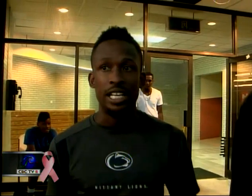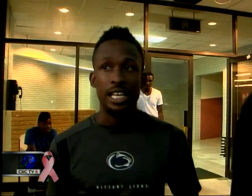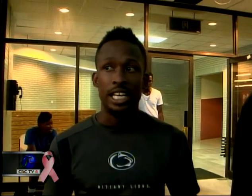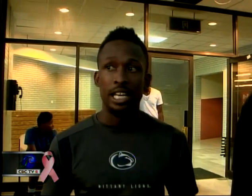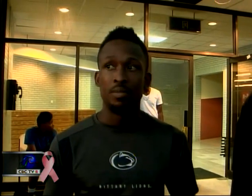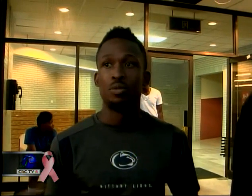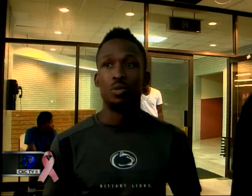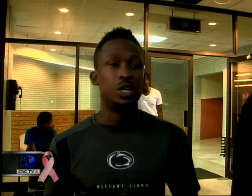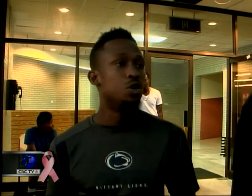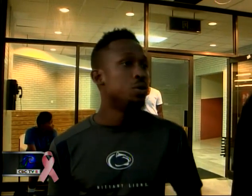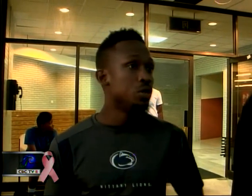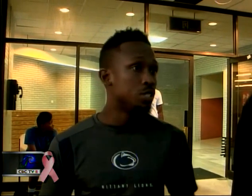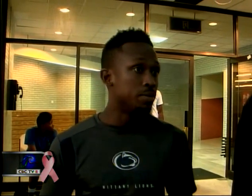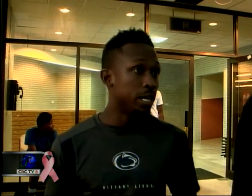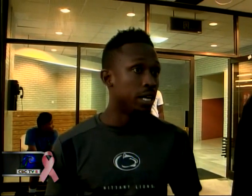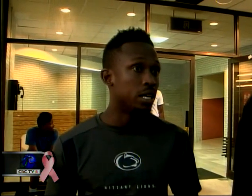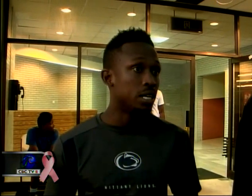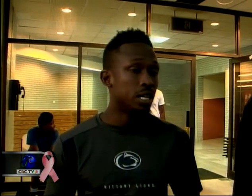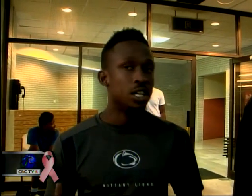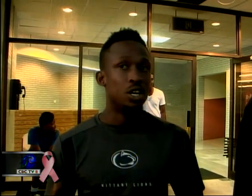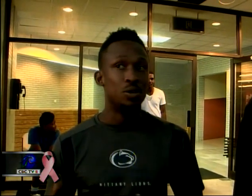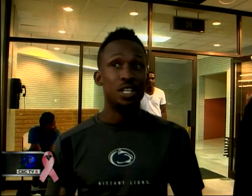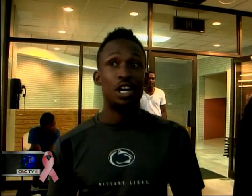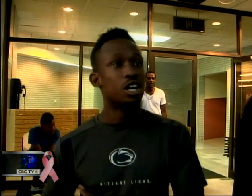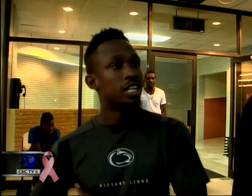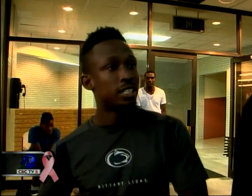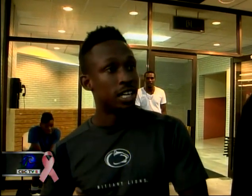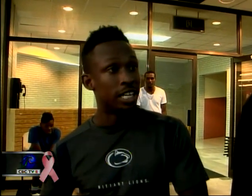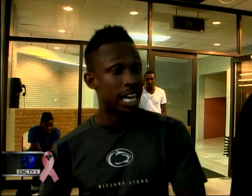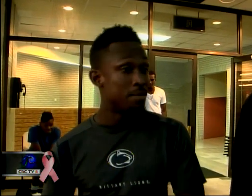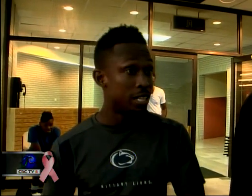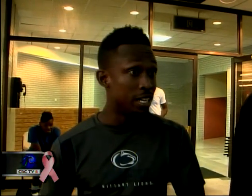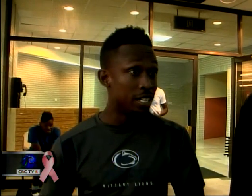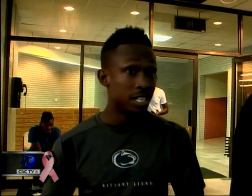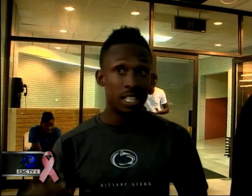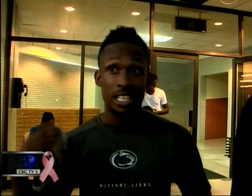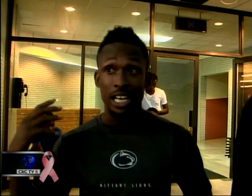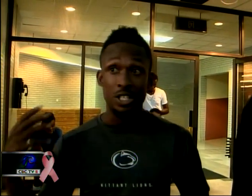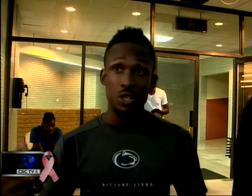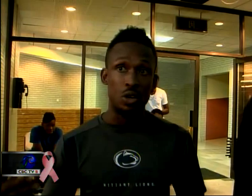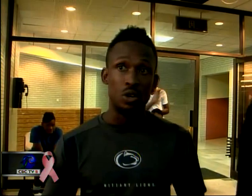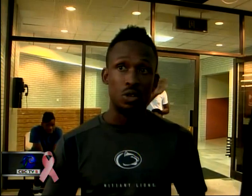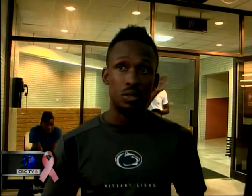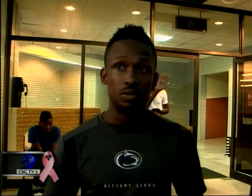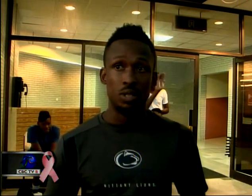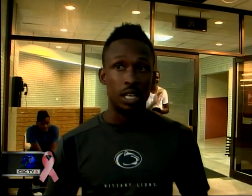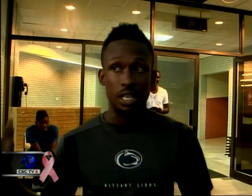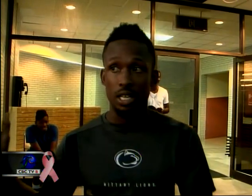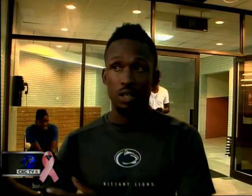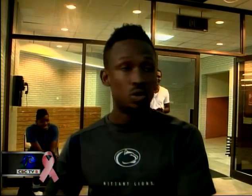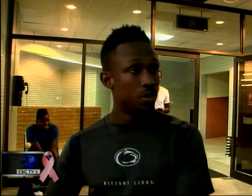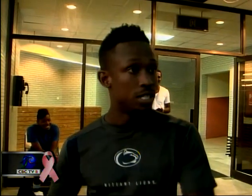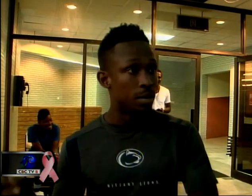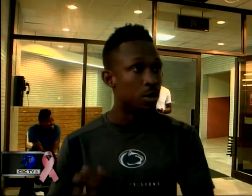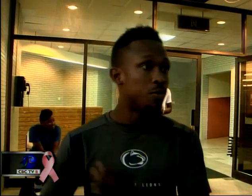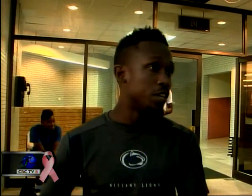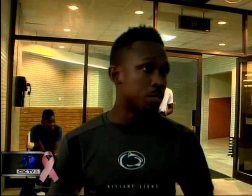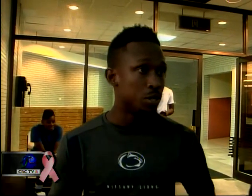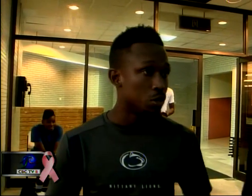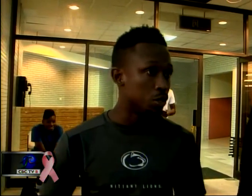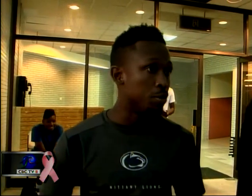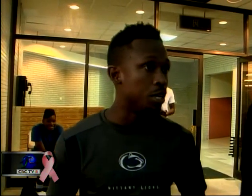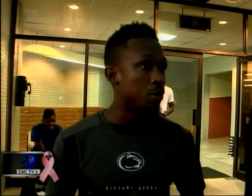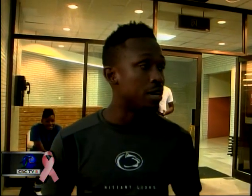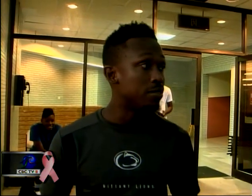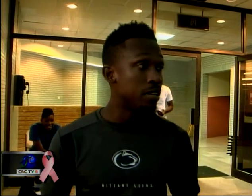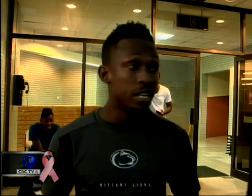you know, the idea came, why don't we do something here? Now there are camps here that I saw over the summer on